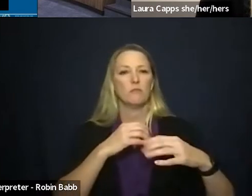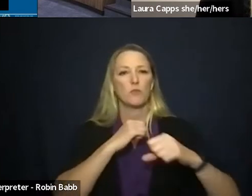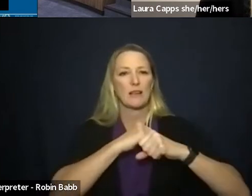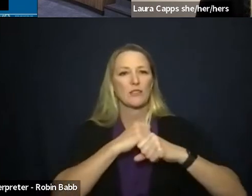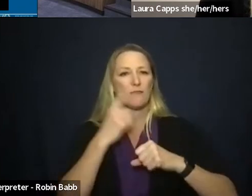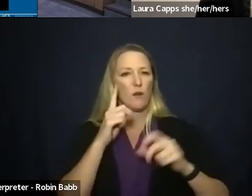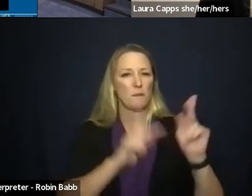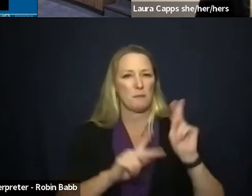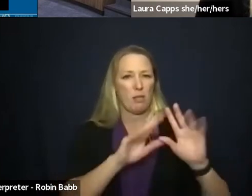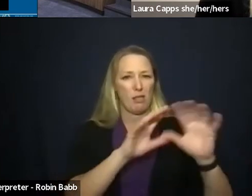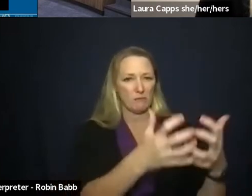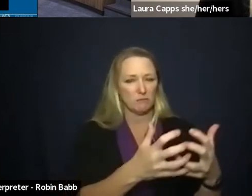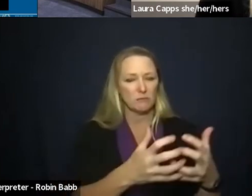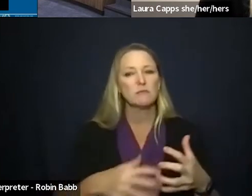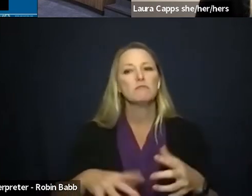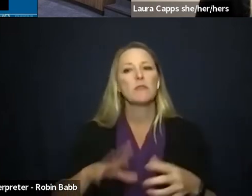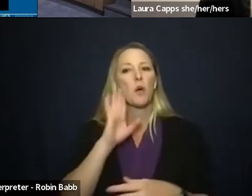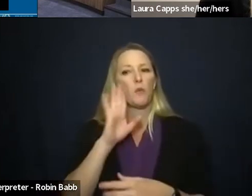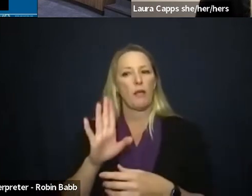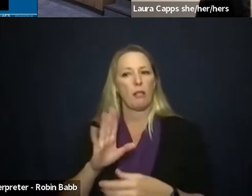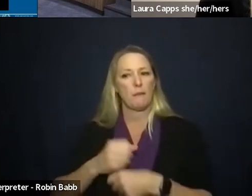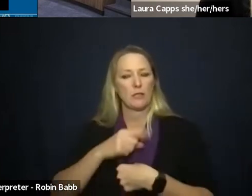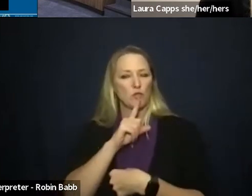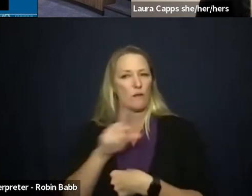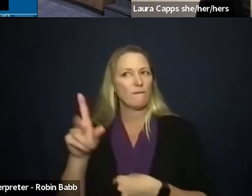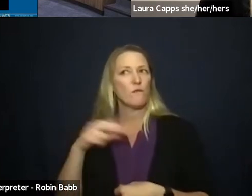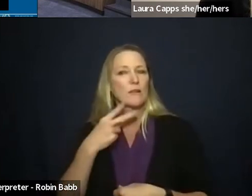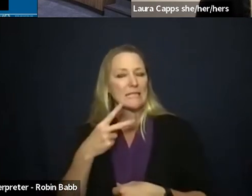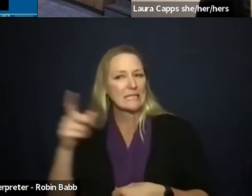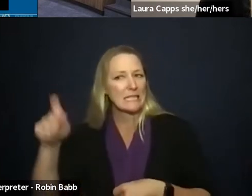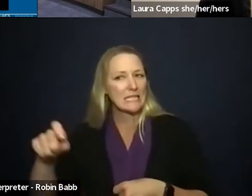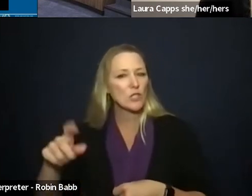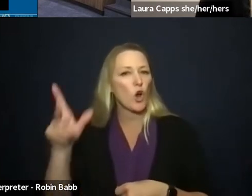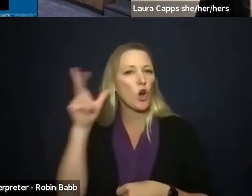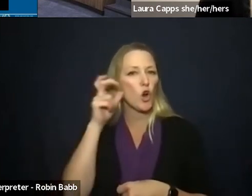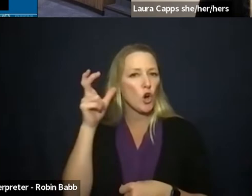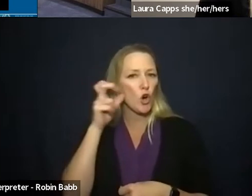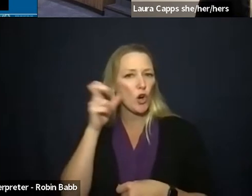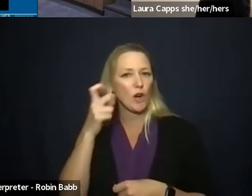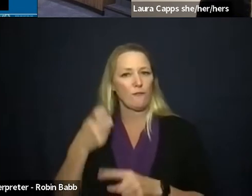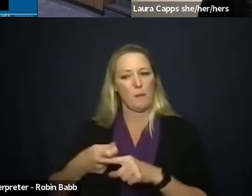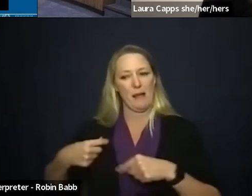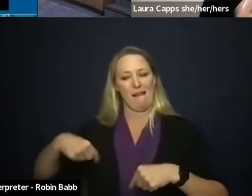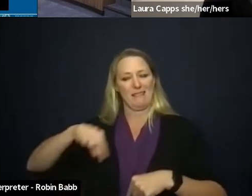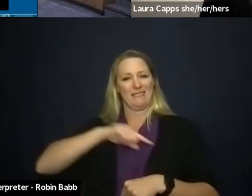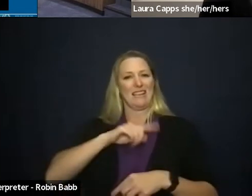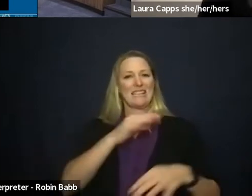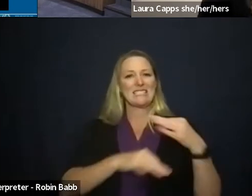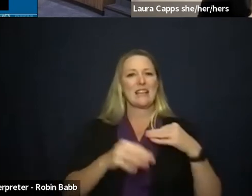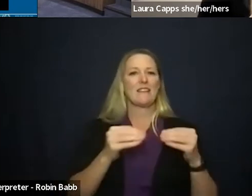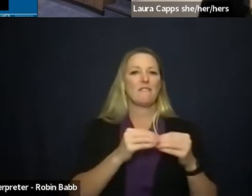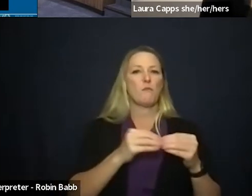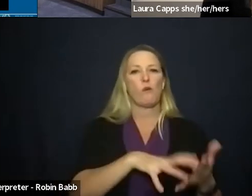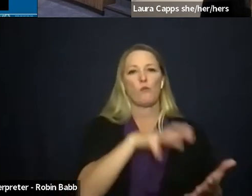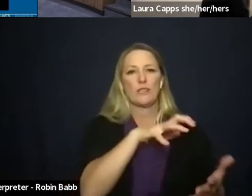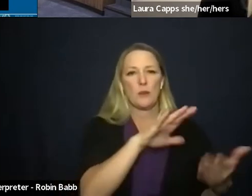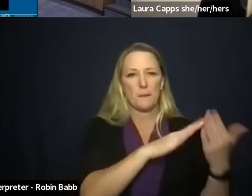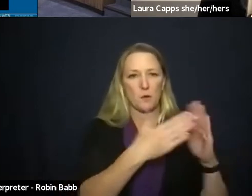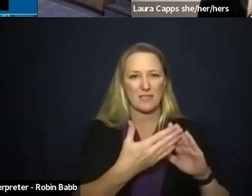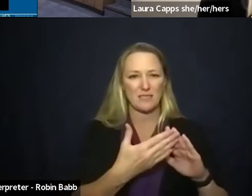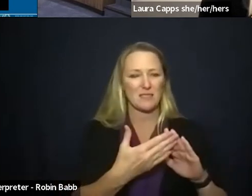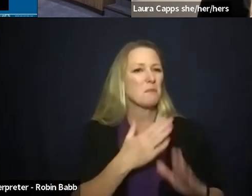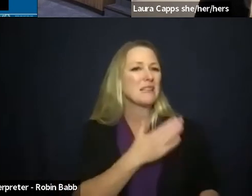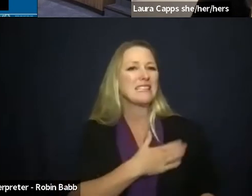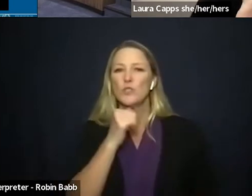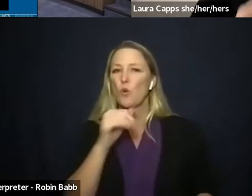voices and needs are being heard rather than overshadowed by more affluent communities the school board should not adopt a seven district map